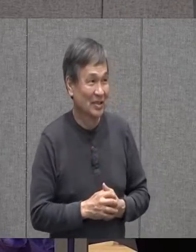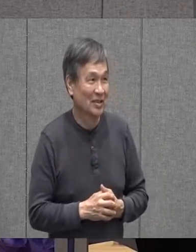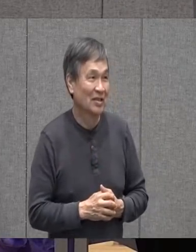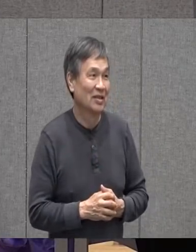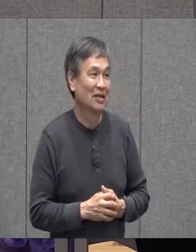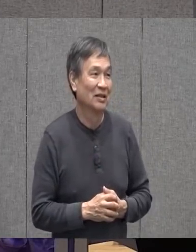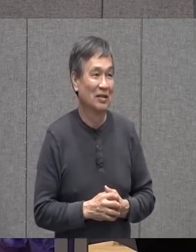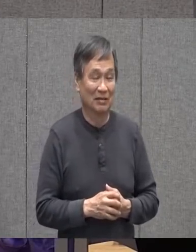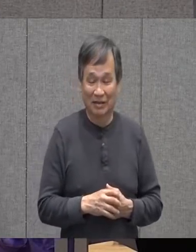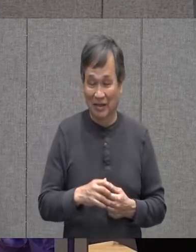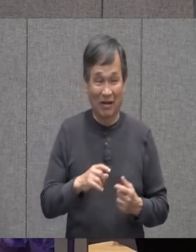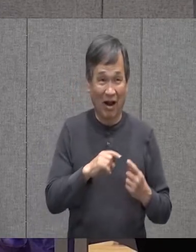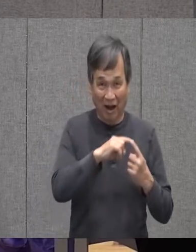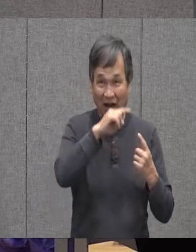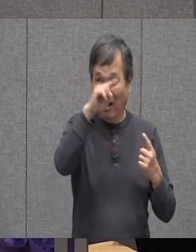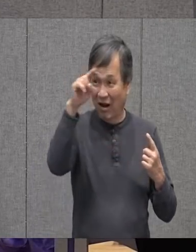10.